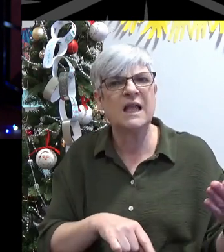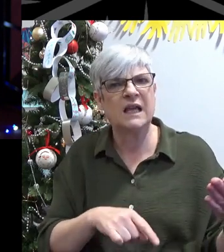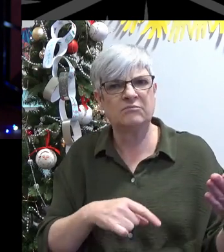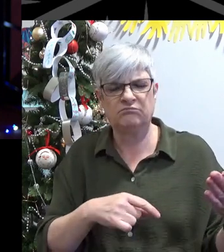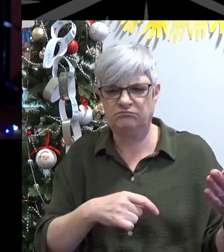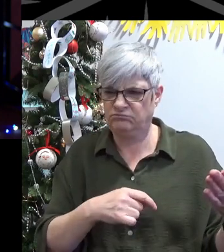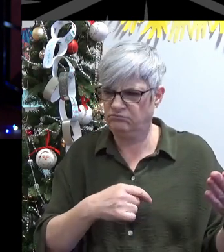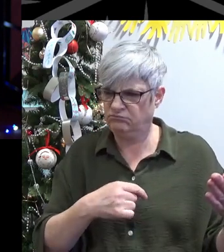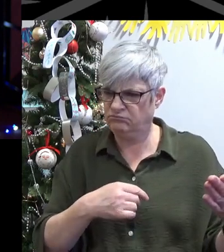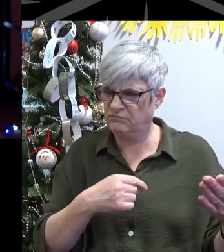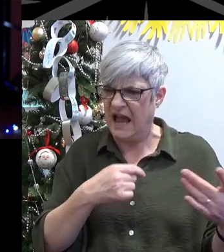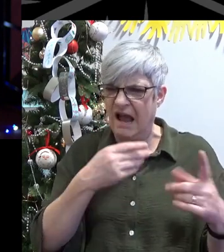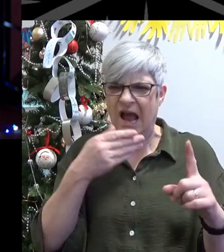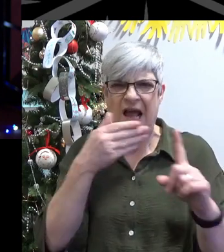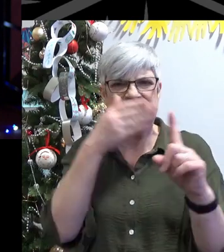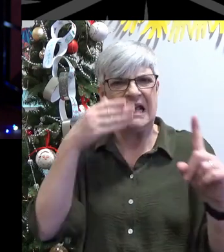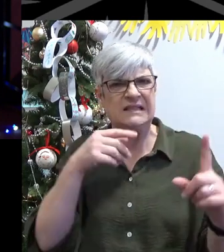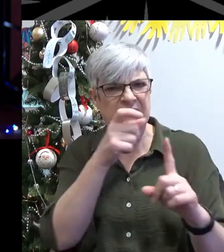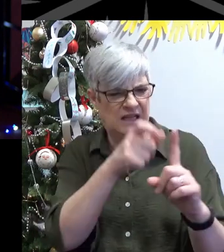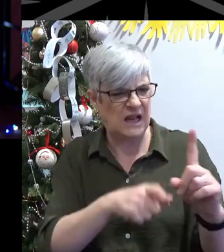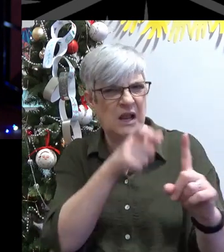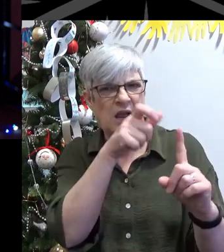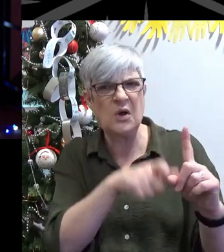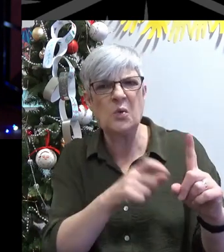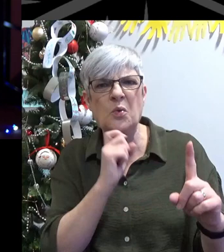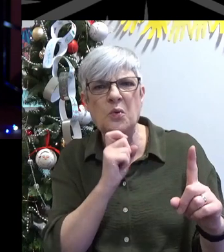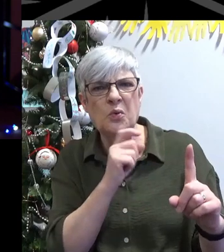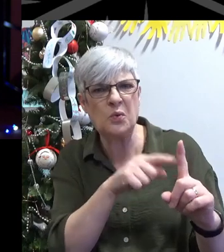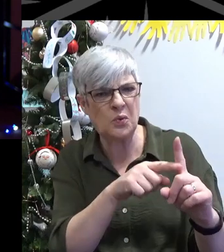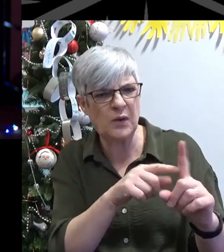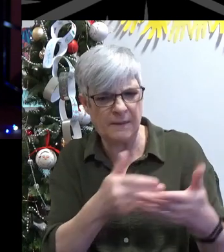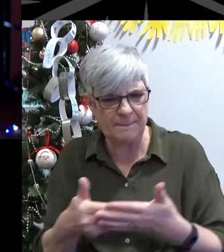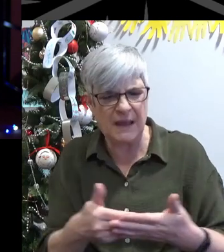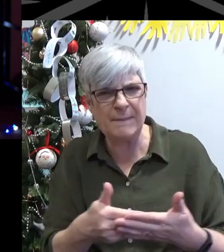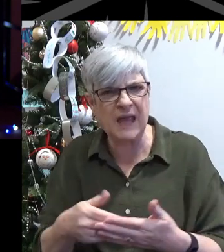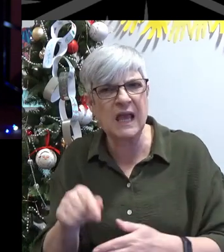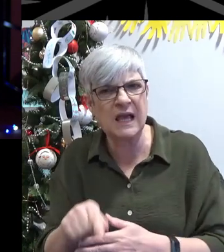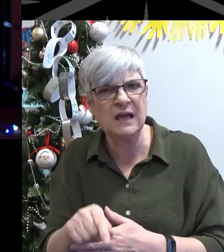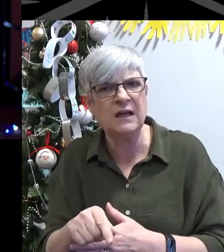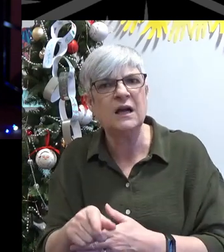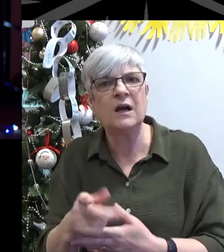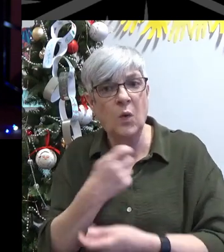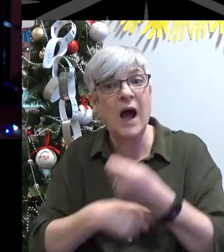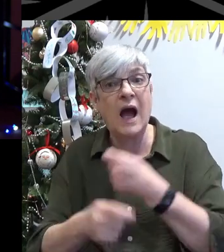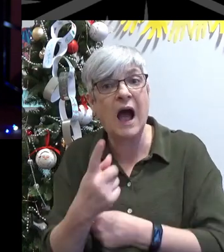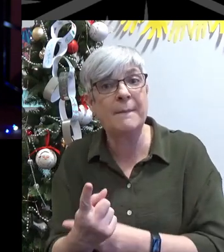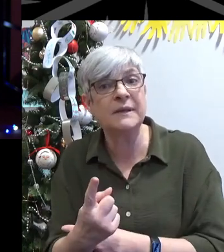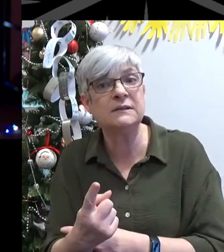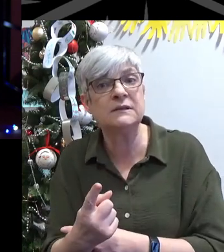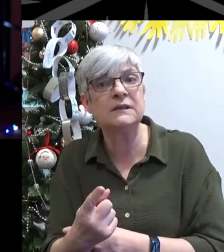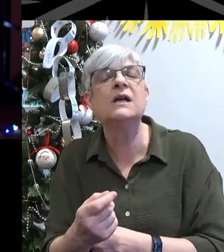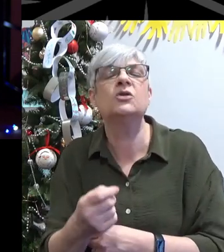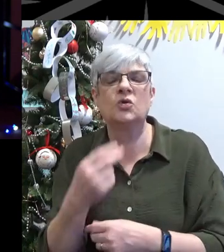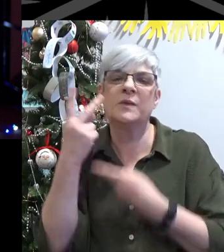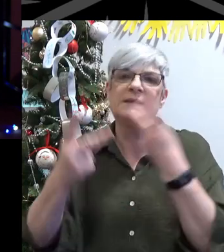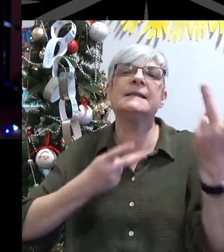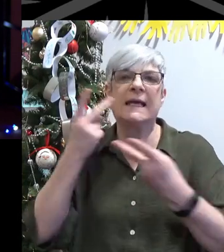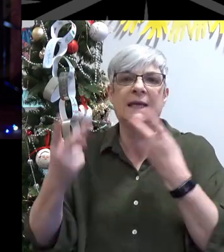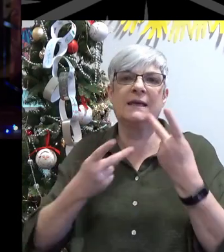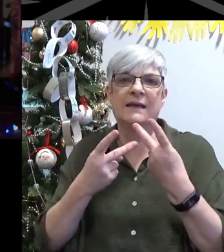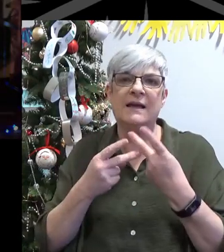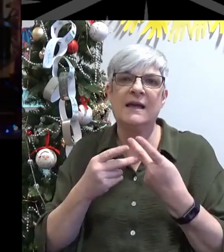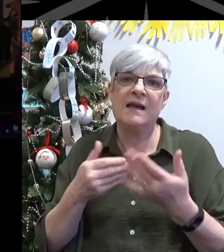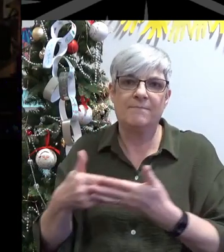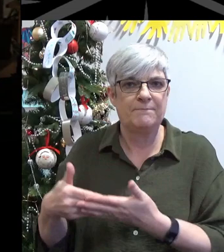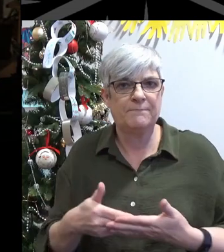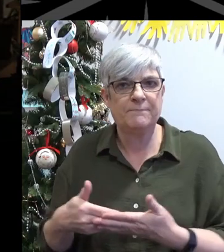this babe who was born at Bethlehem and what he became. And so we sing the Christmas carol, "Infant Holy,